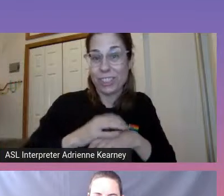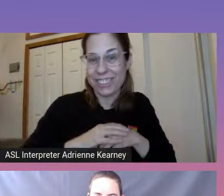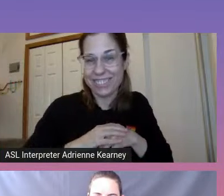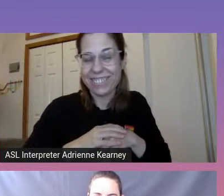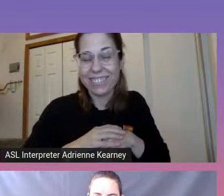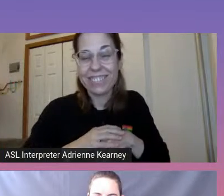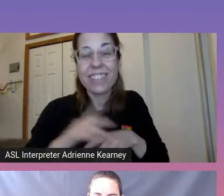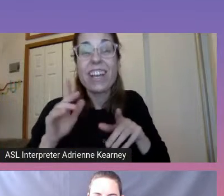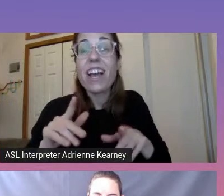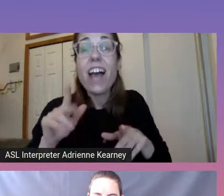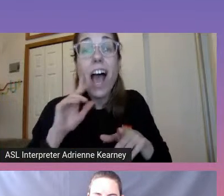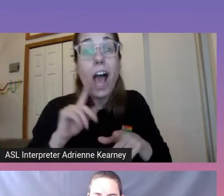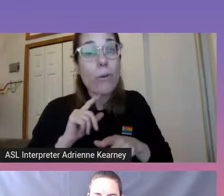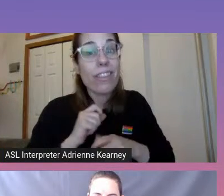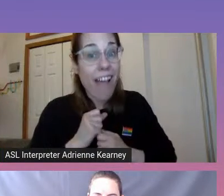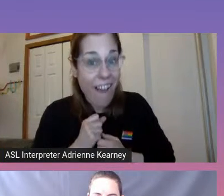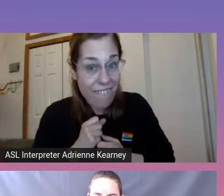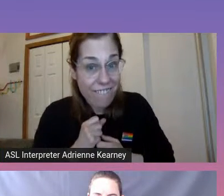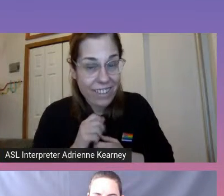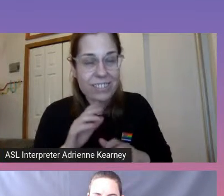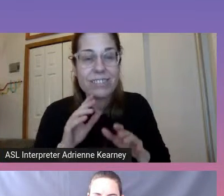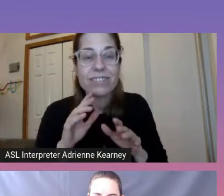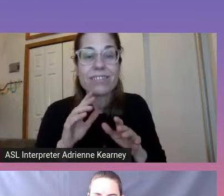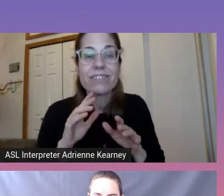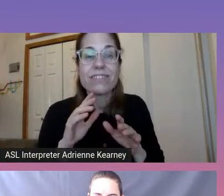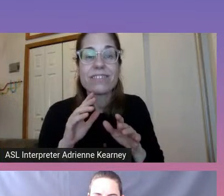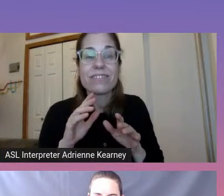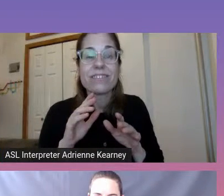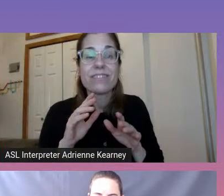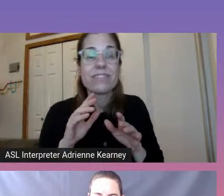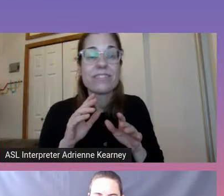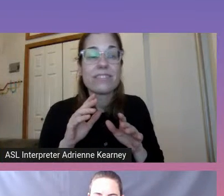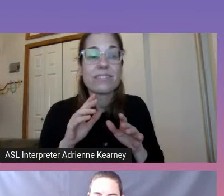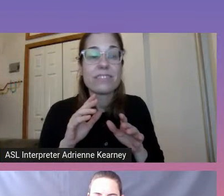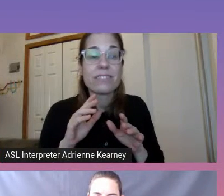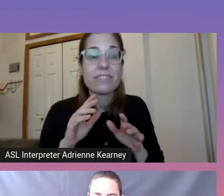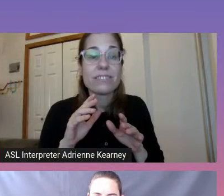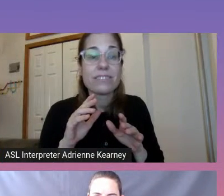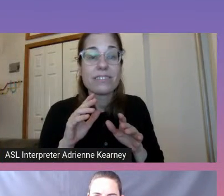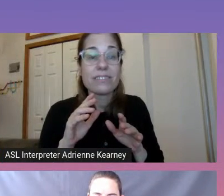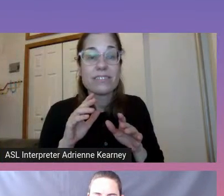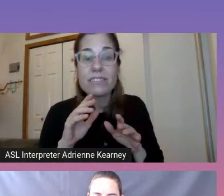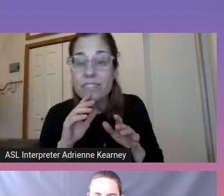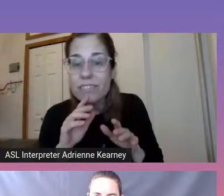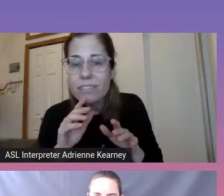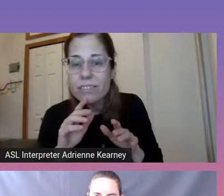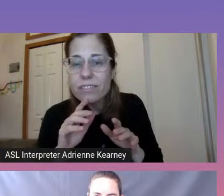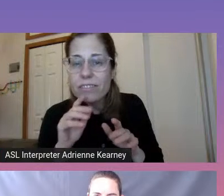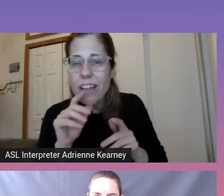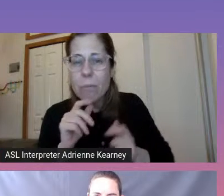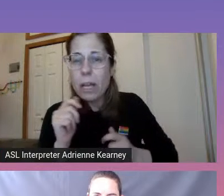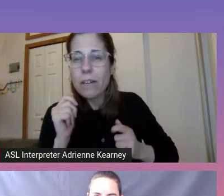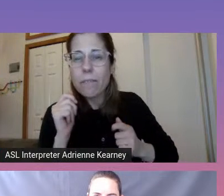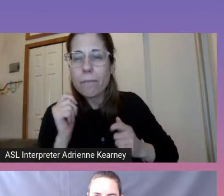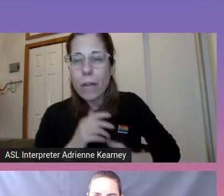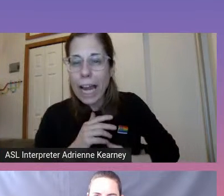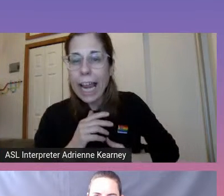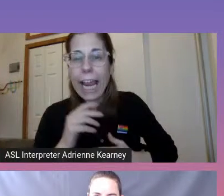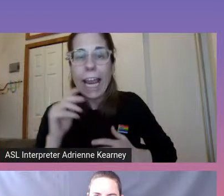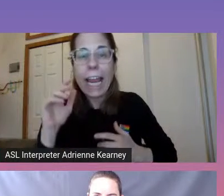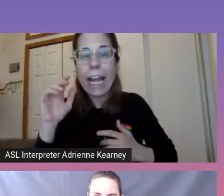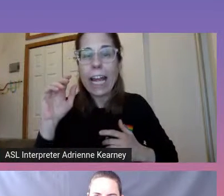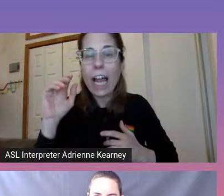not afraid of and Longworth has produced Lynette's work twice now. Mm-hmm. And I am not afraid of